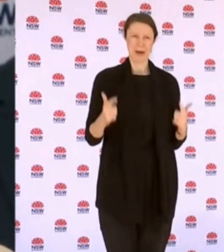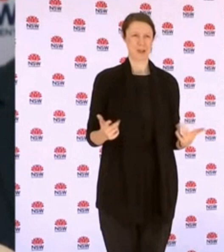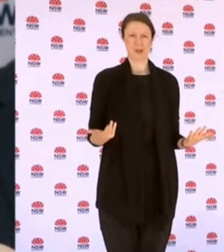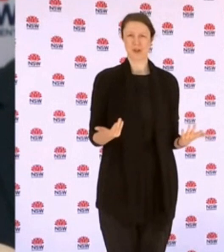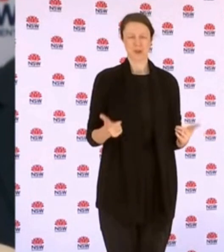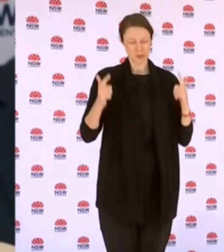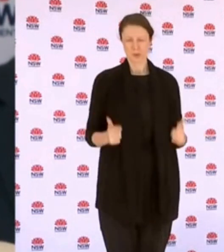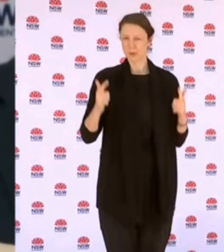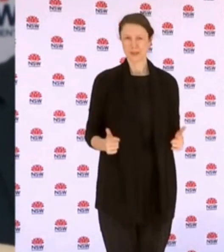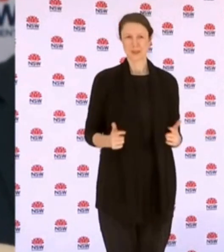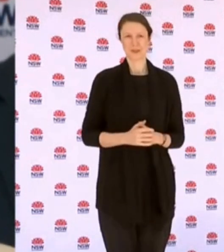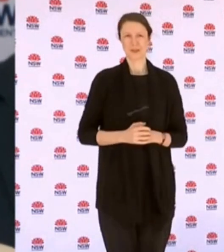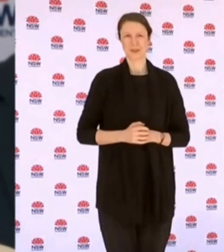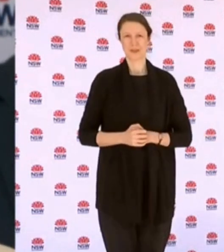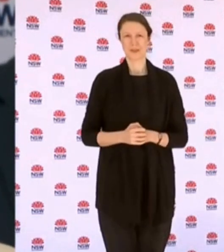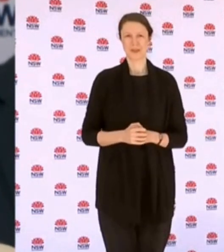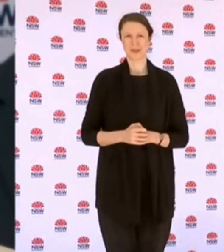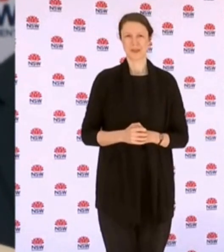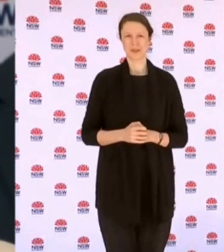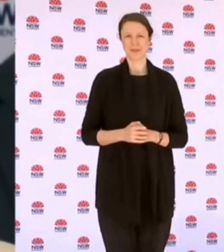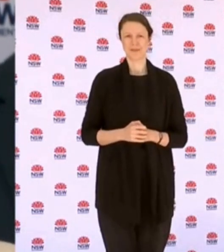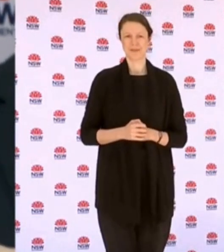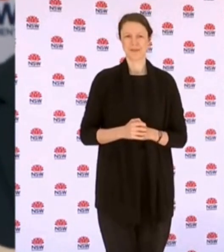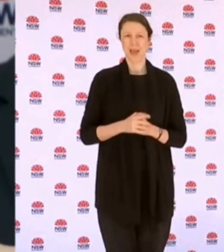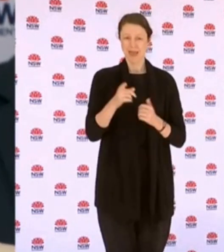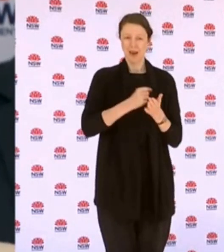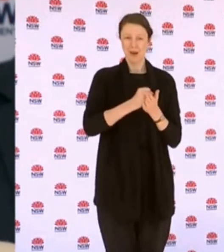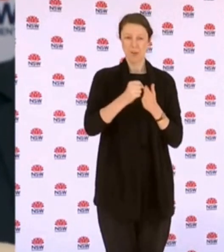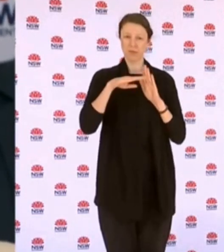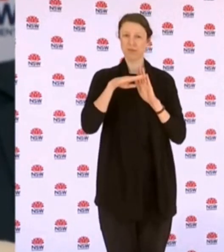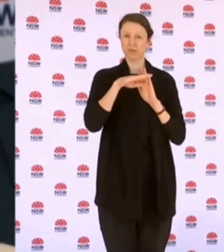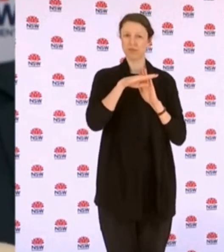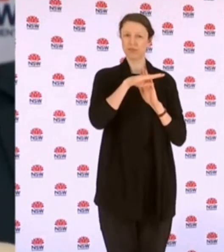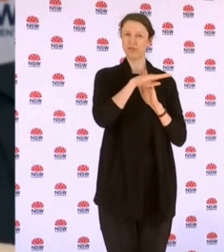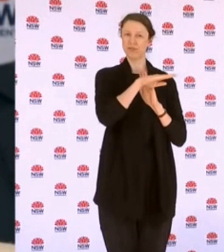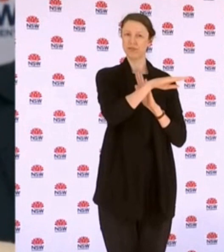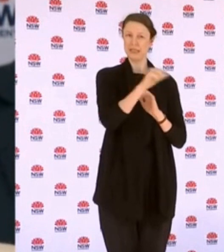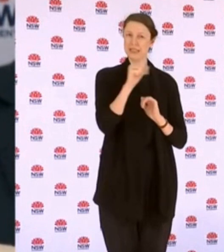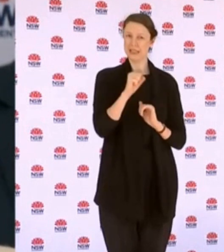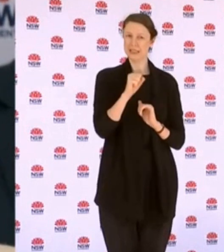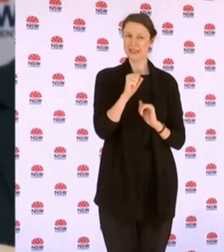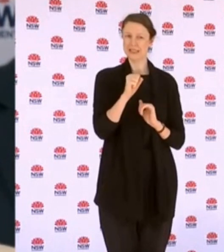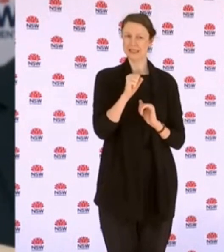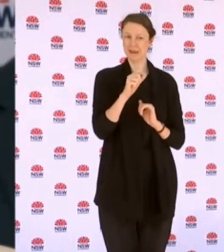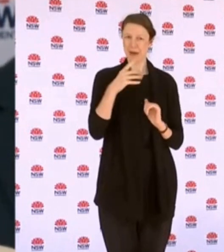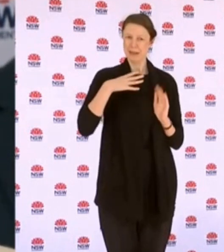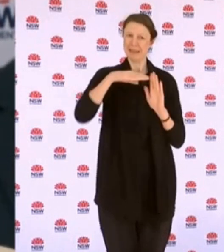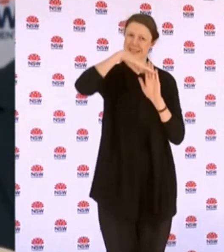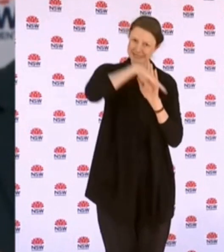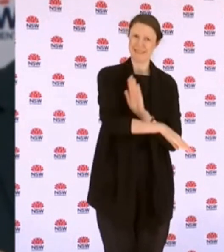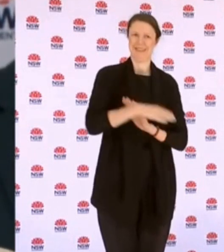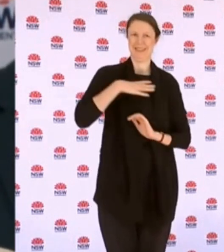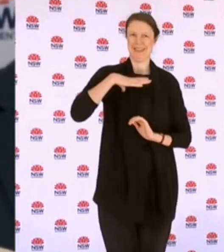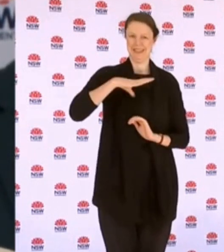too high. Whilst, it's been a stable number, it hasn't grown. Unless it comes down, we can't get out of lockdown. So I